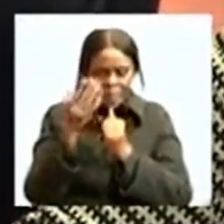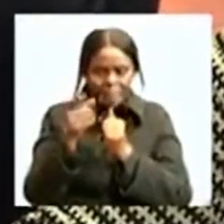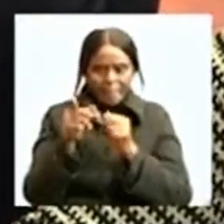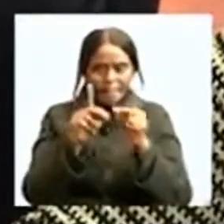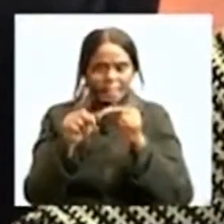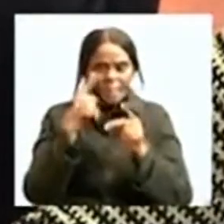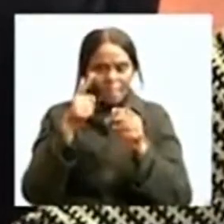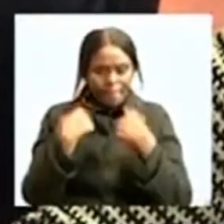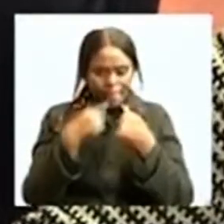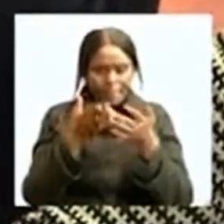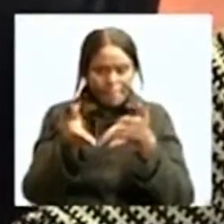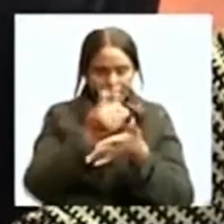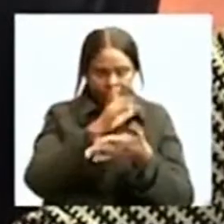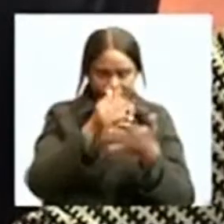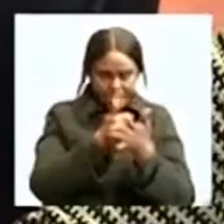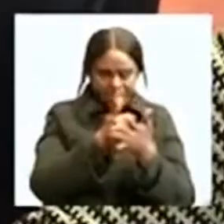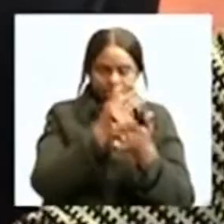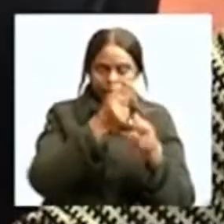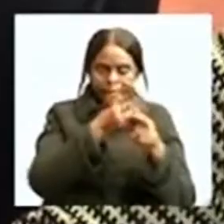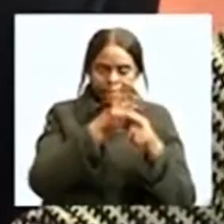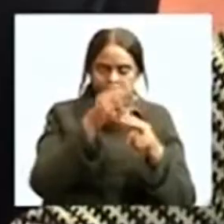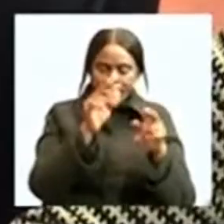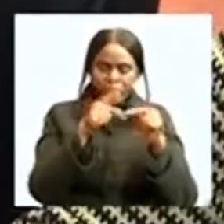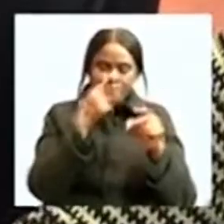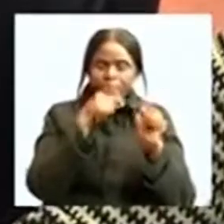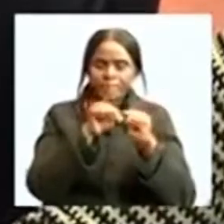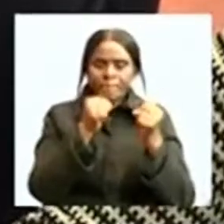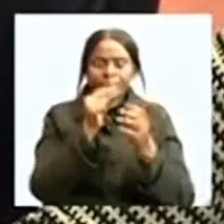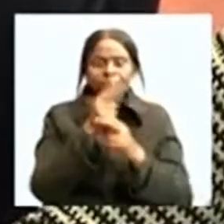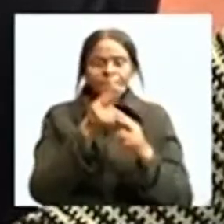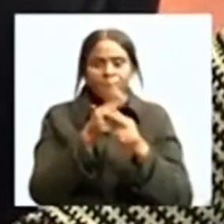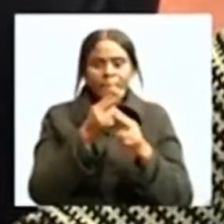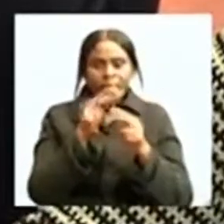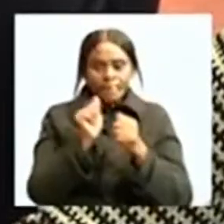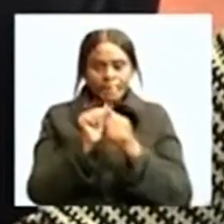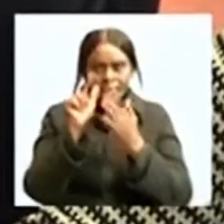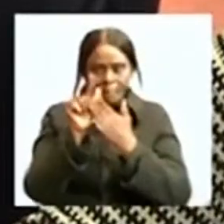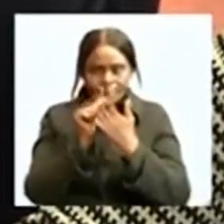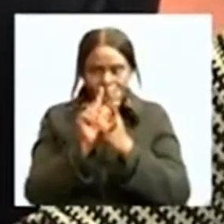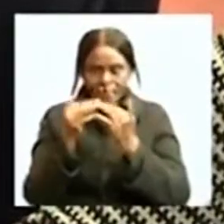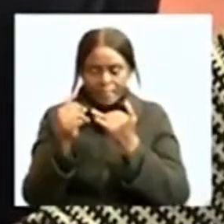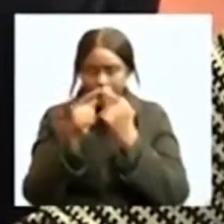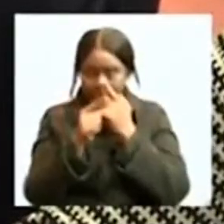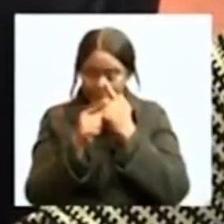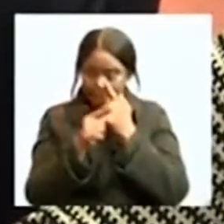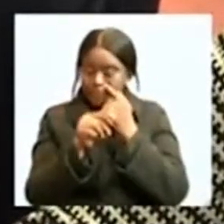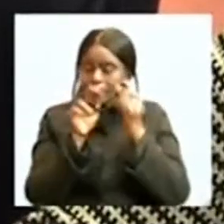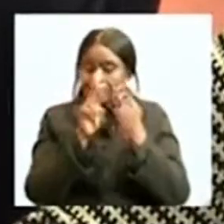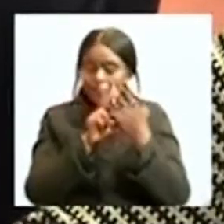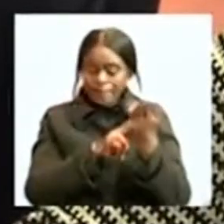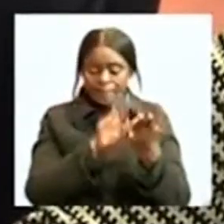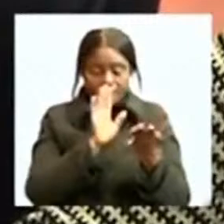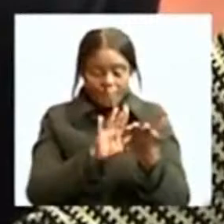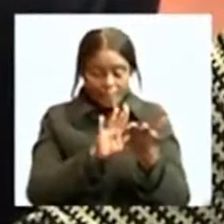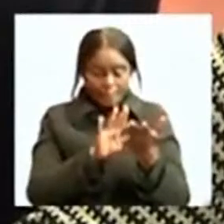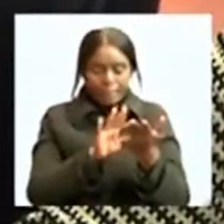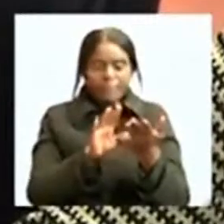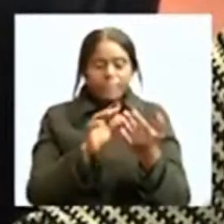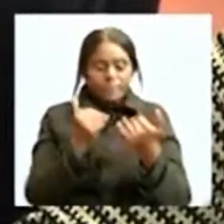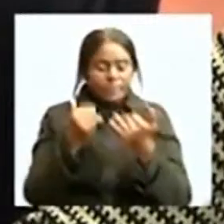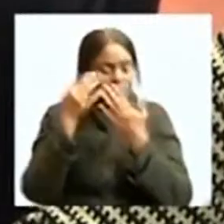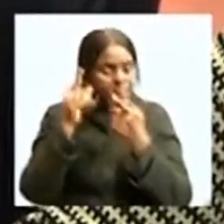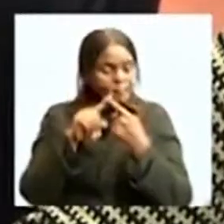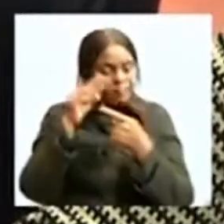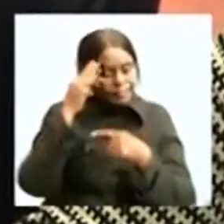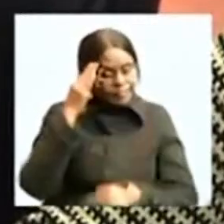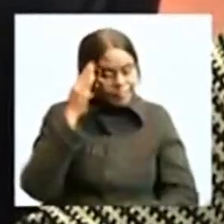defaulters. But we've collected all the names of the defaulters with Attorney General now. That is the status. We wish to